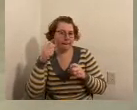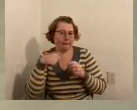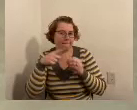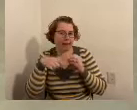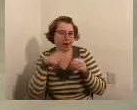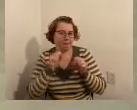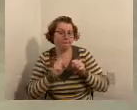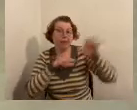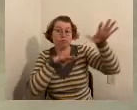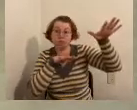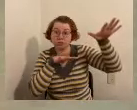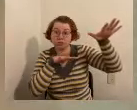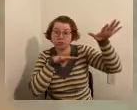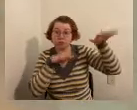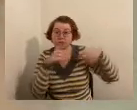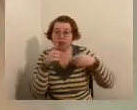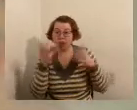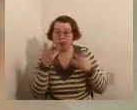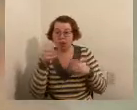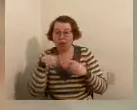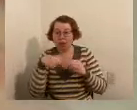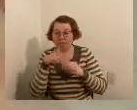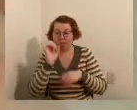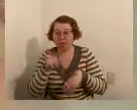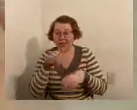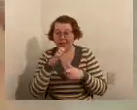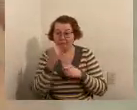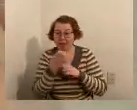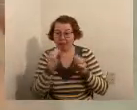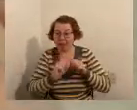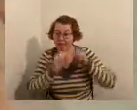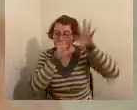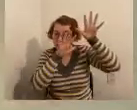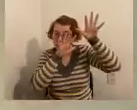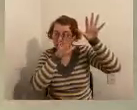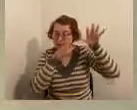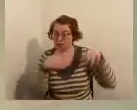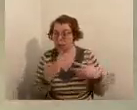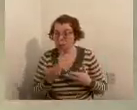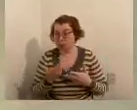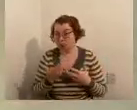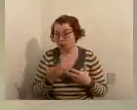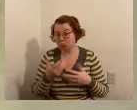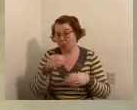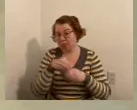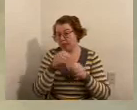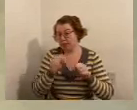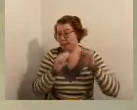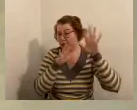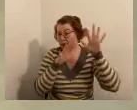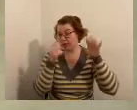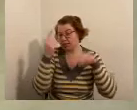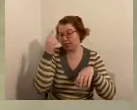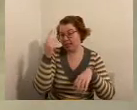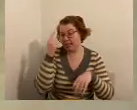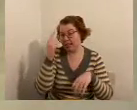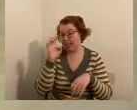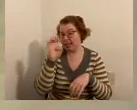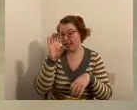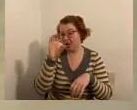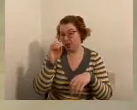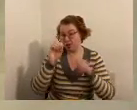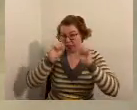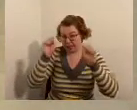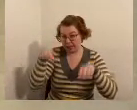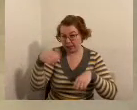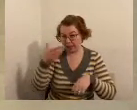mountains. What about this environment in the mountains? Do you think that there are